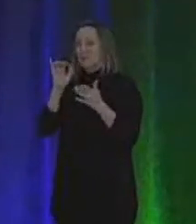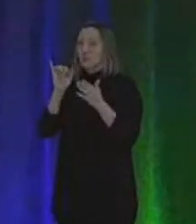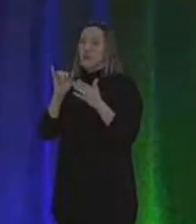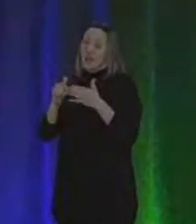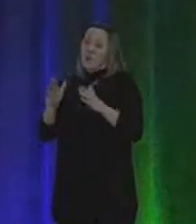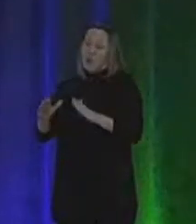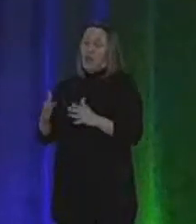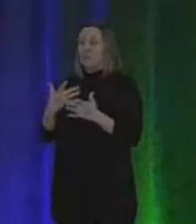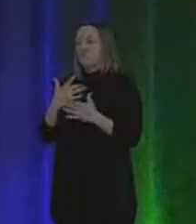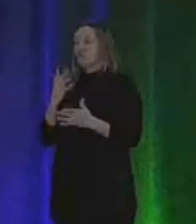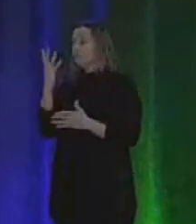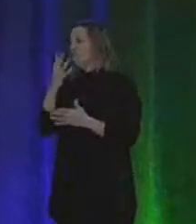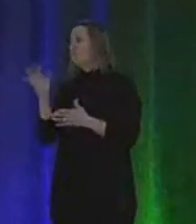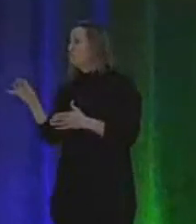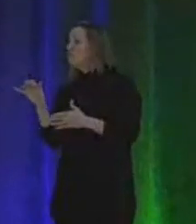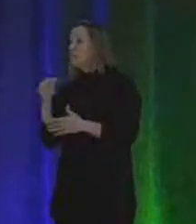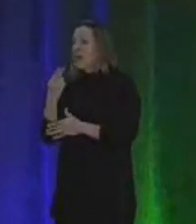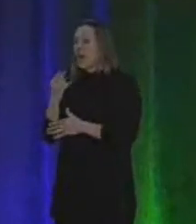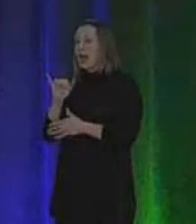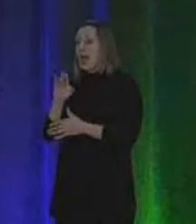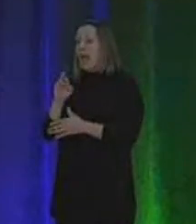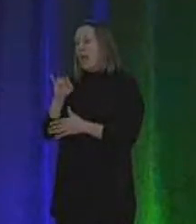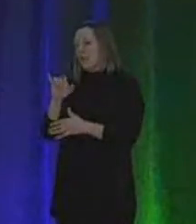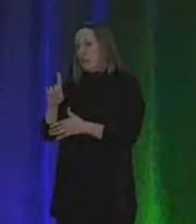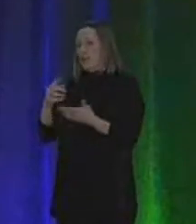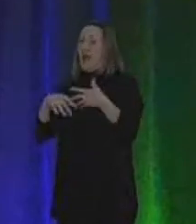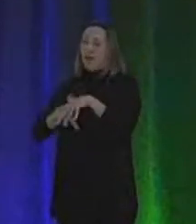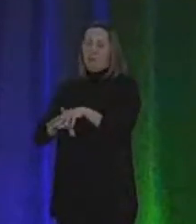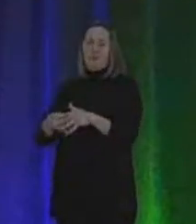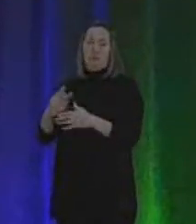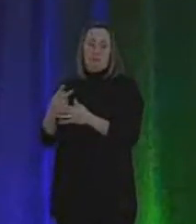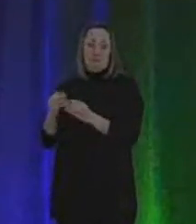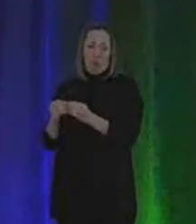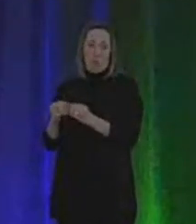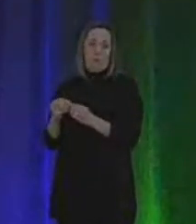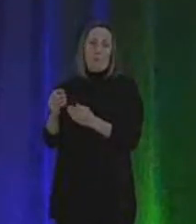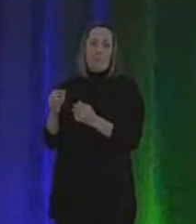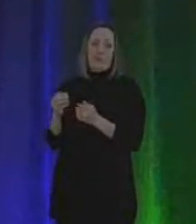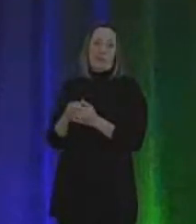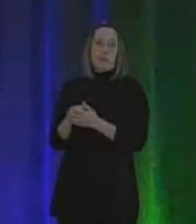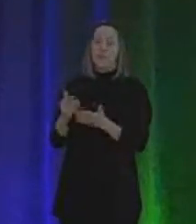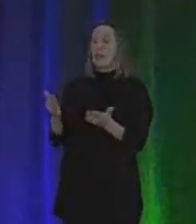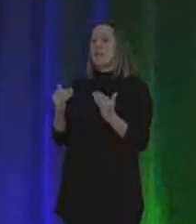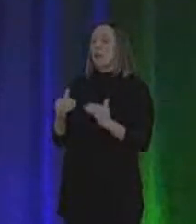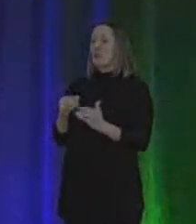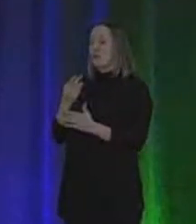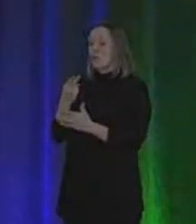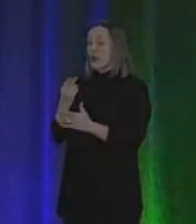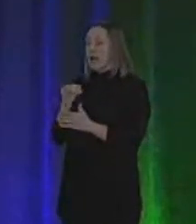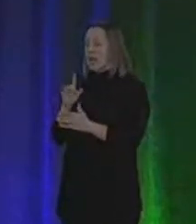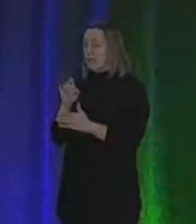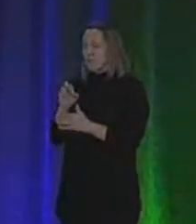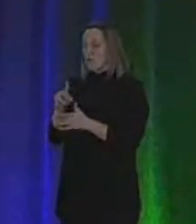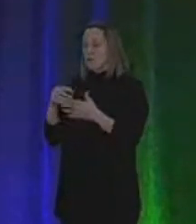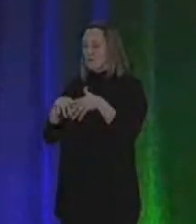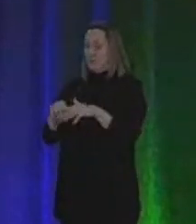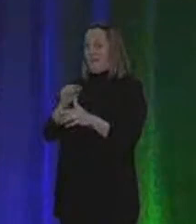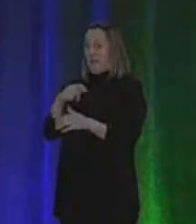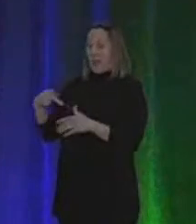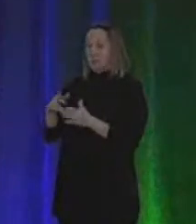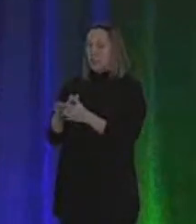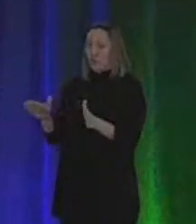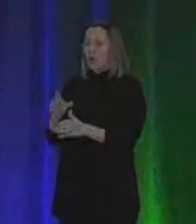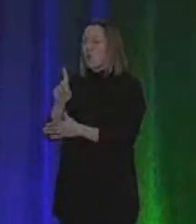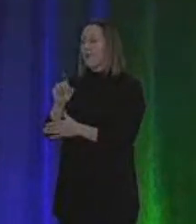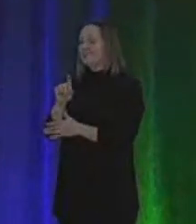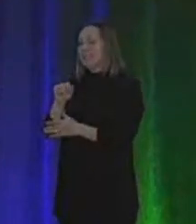sense, it resembles hybrid apps more. Another incremental step towards hybrid applications in general was data